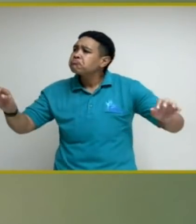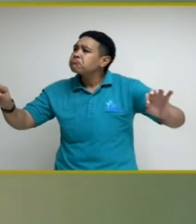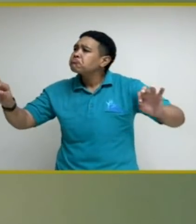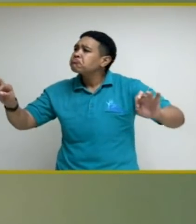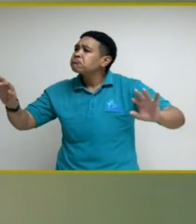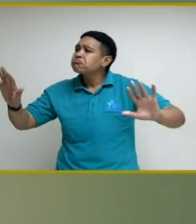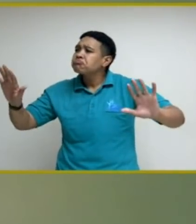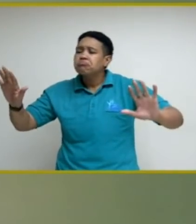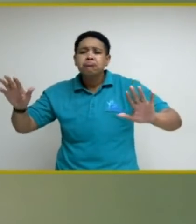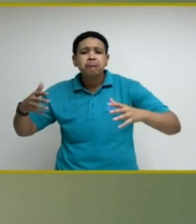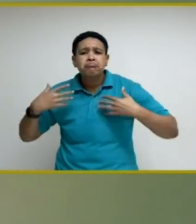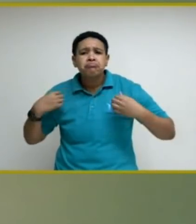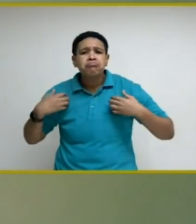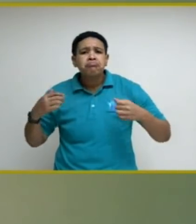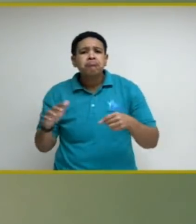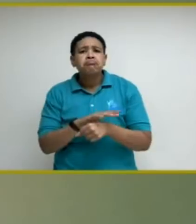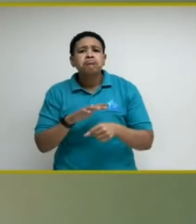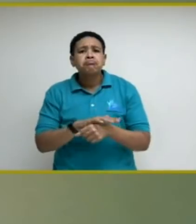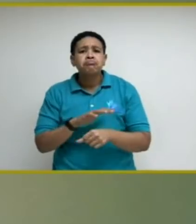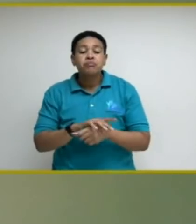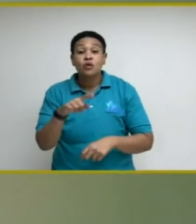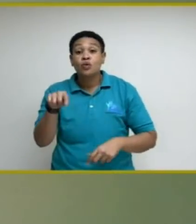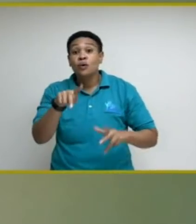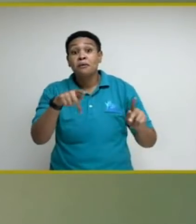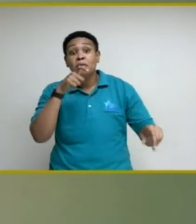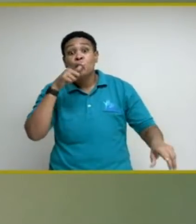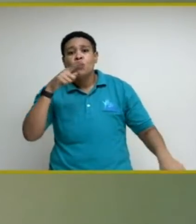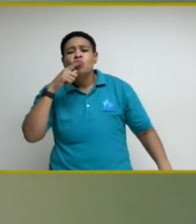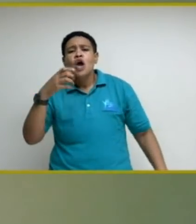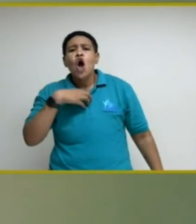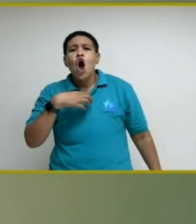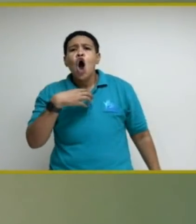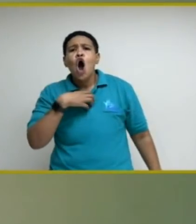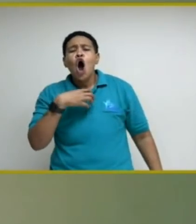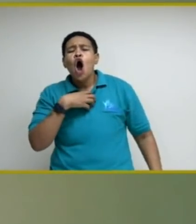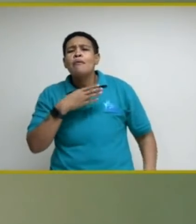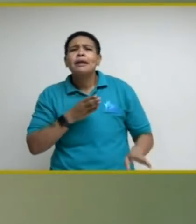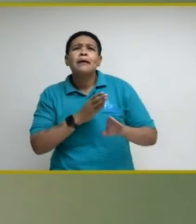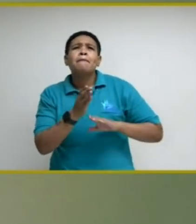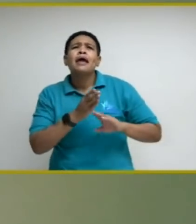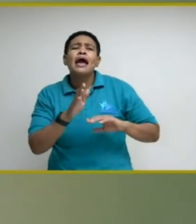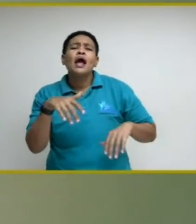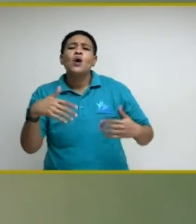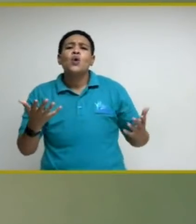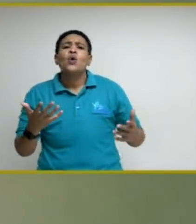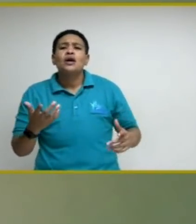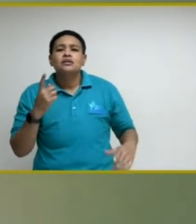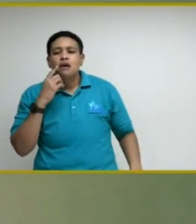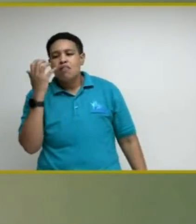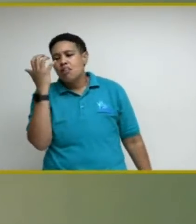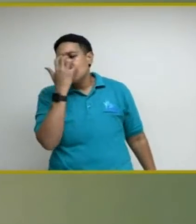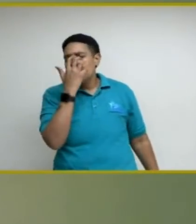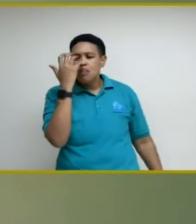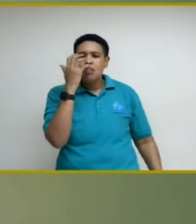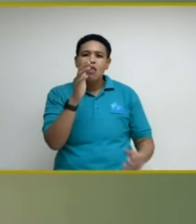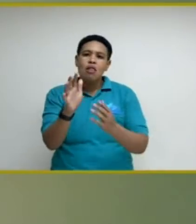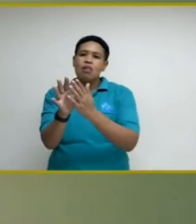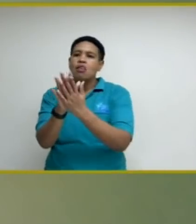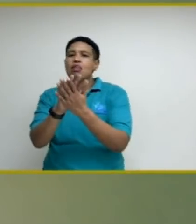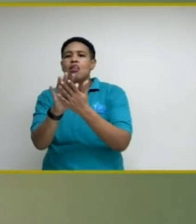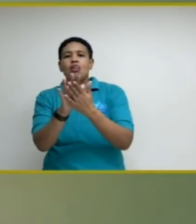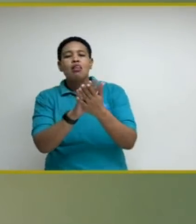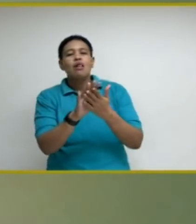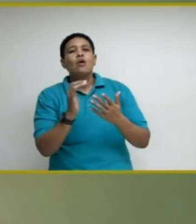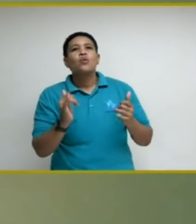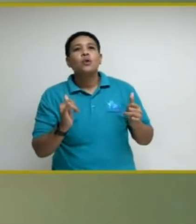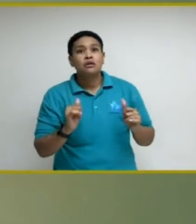Those cases that we looked at were persons who complained mainly of being dizzy, which was transient. We